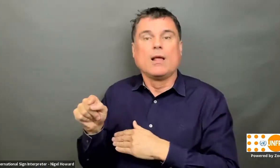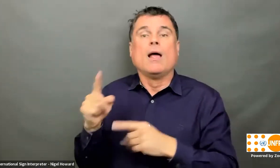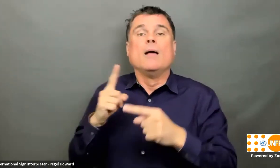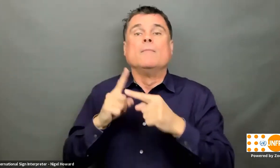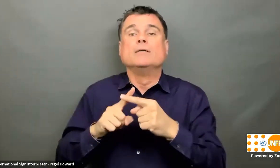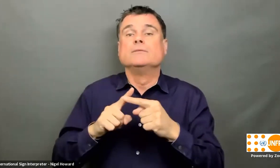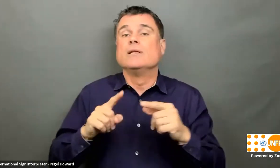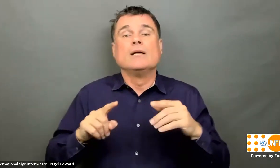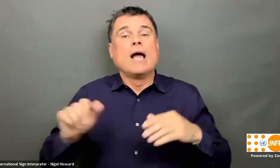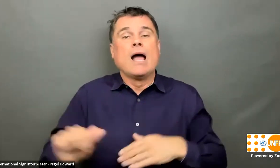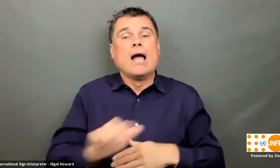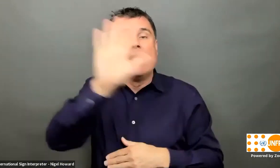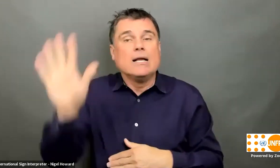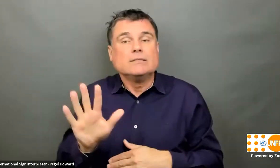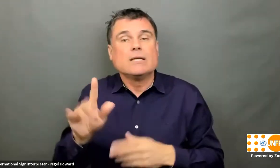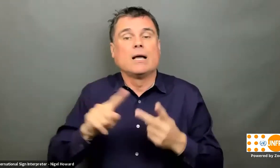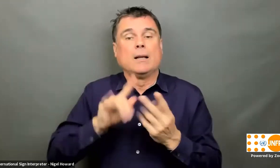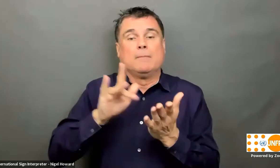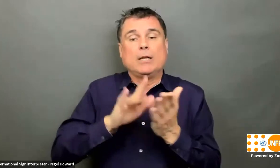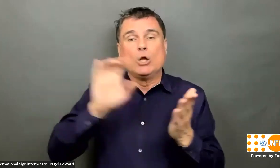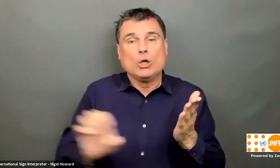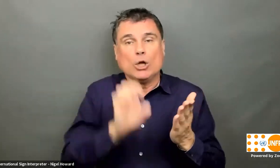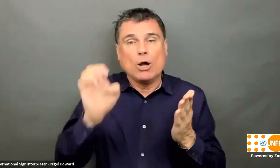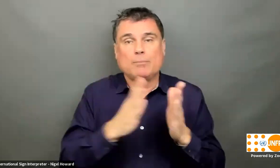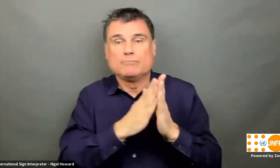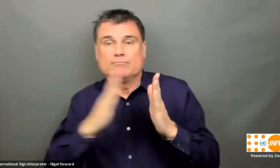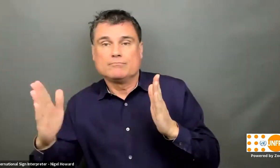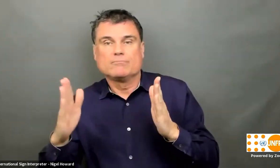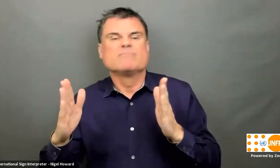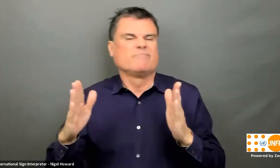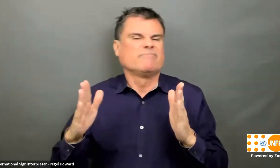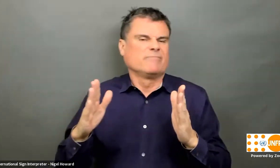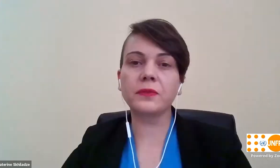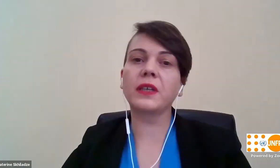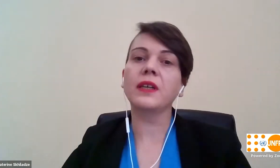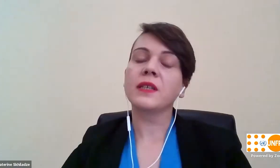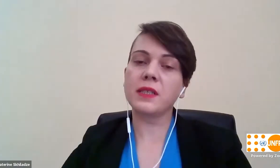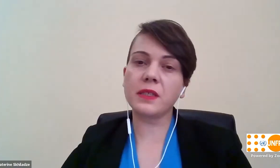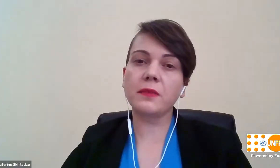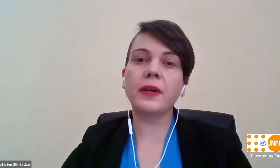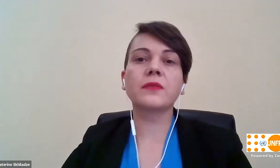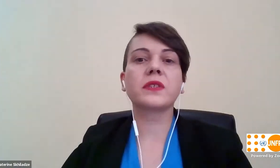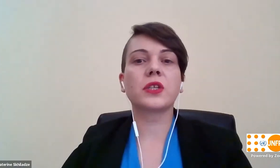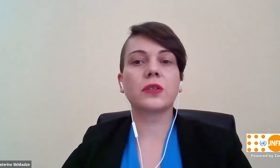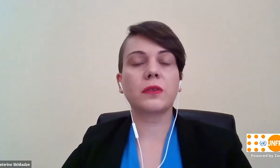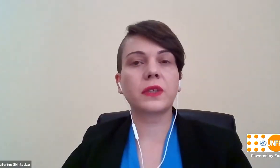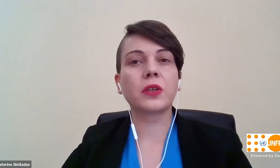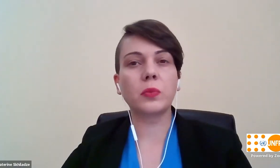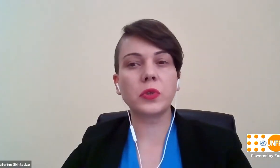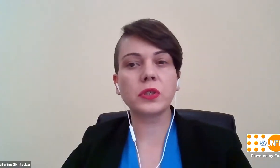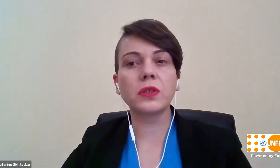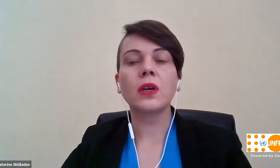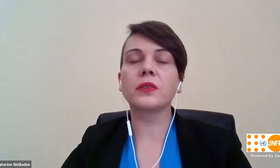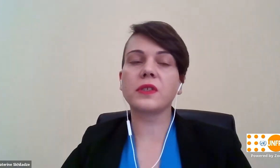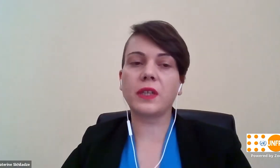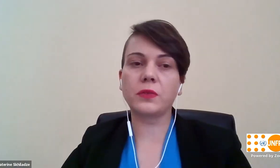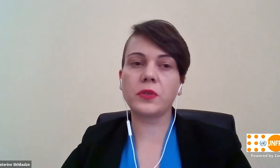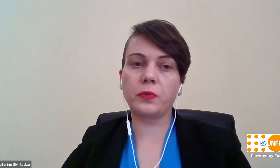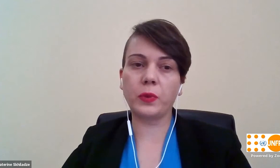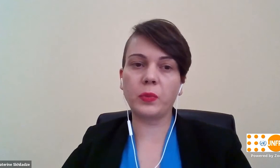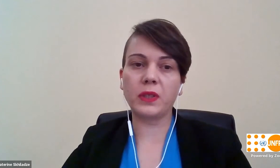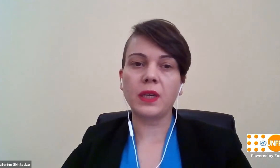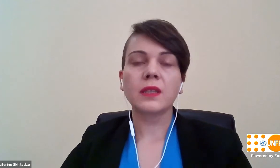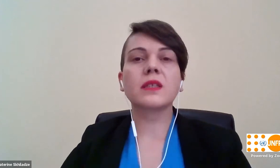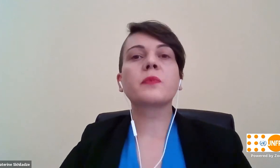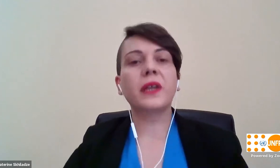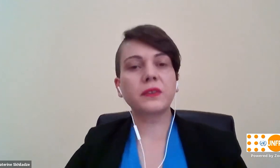Asia Pacific regional offices. I would like to also underline that this event is part of the 65th session of the Commission on the Status